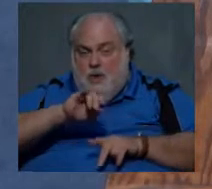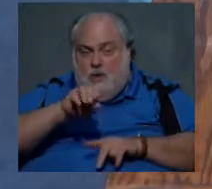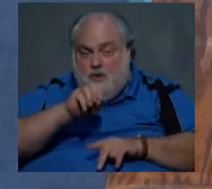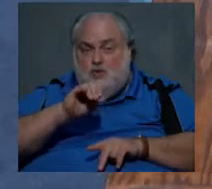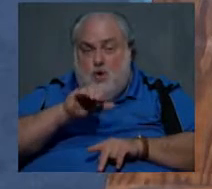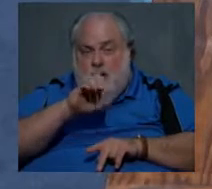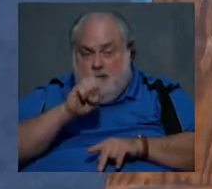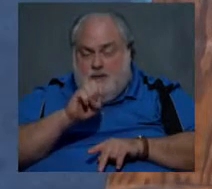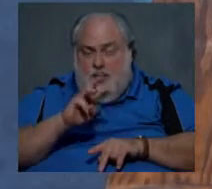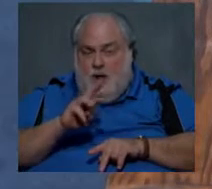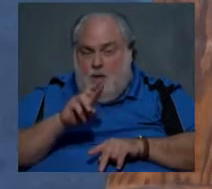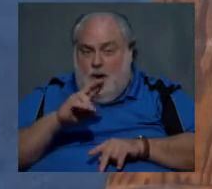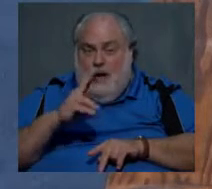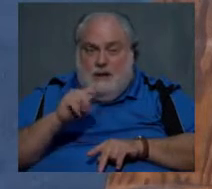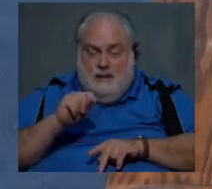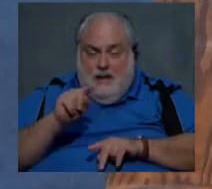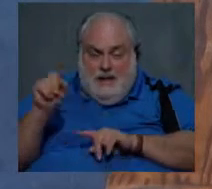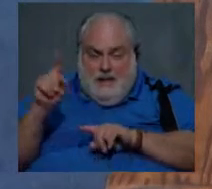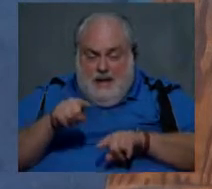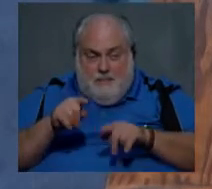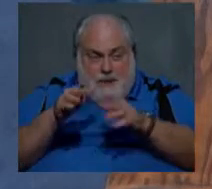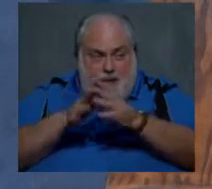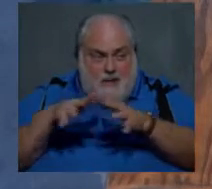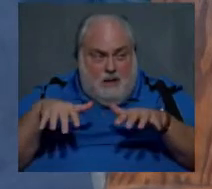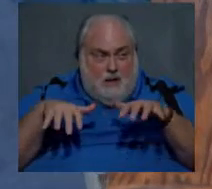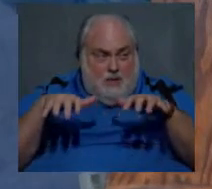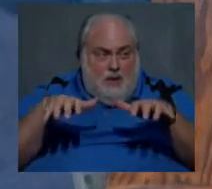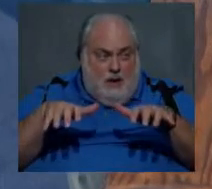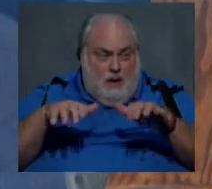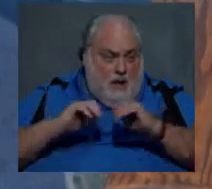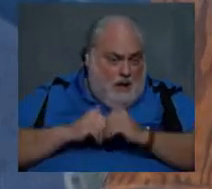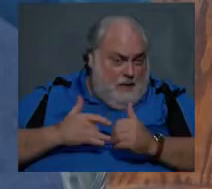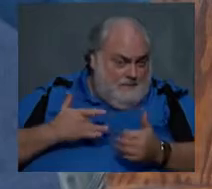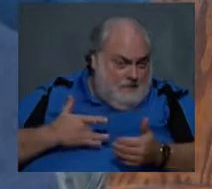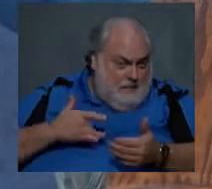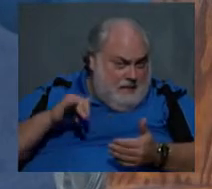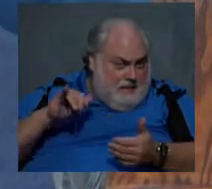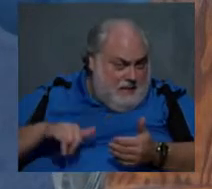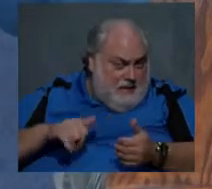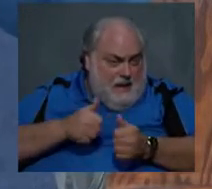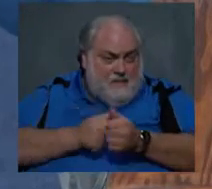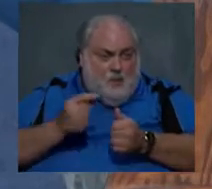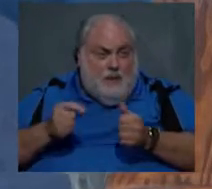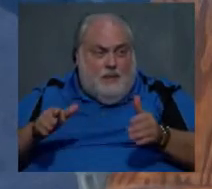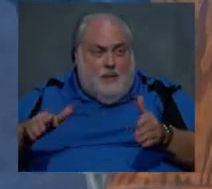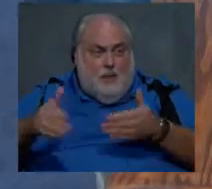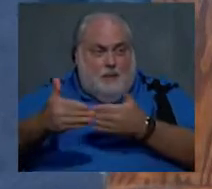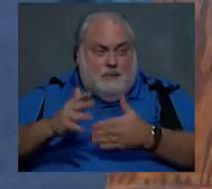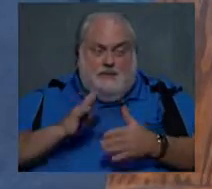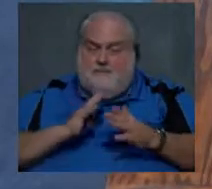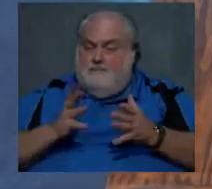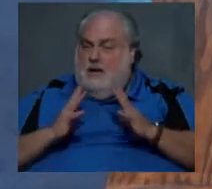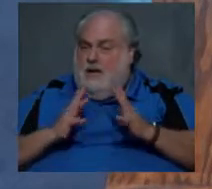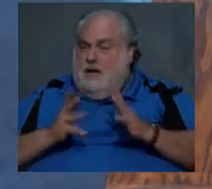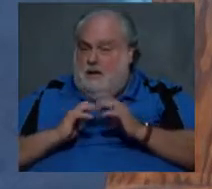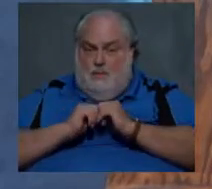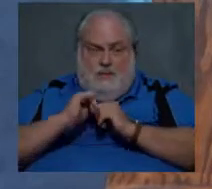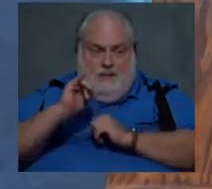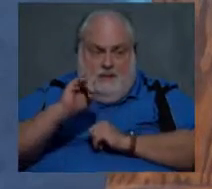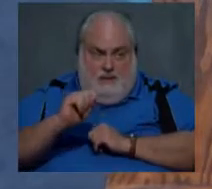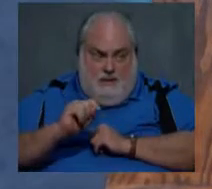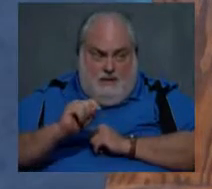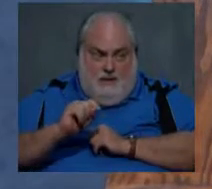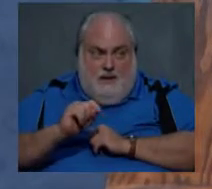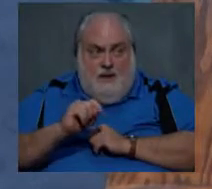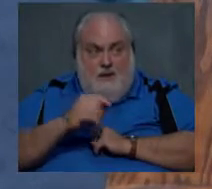did come at the end and actually asked the crowd that was there how they felt about it, and everybody in the room said they felt fine with it. So, and I